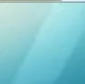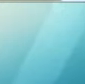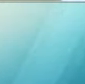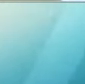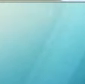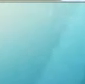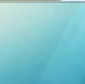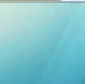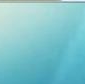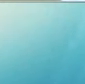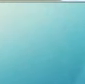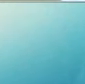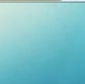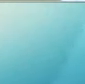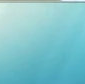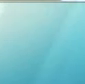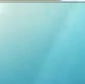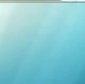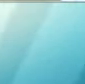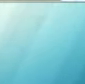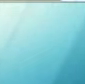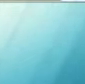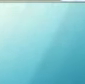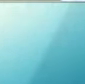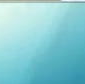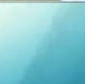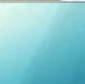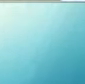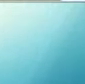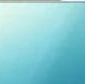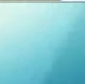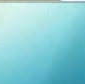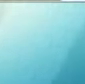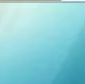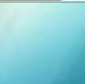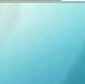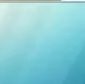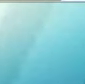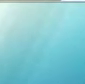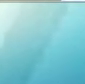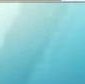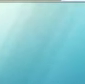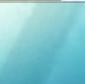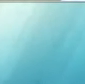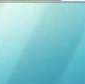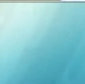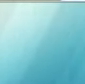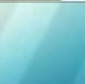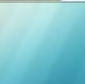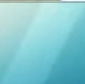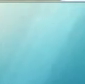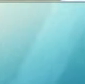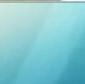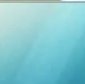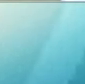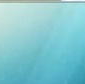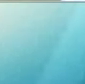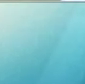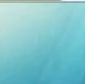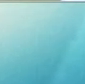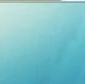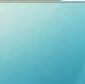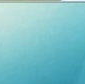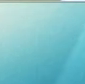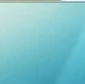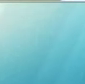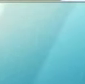arriving this afternoon. And tomorrow, as you see on the slide, we have three repatriation flights,